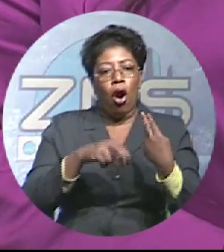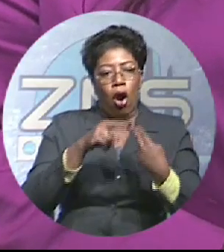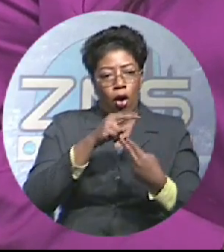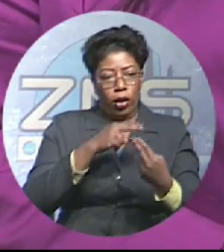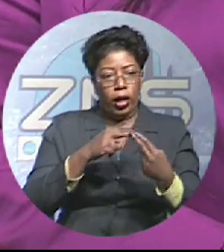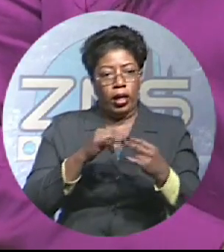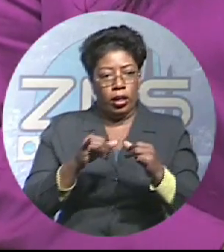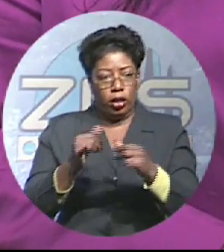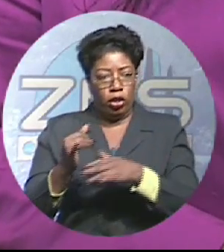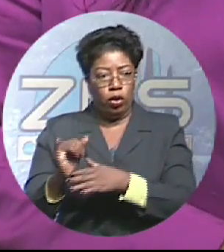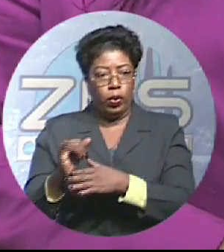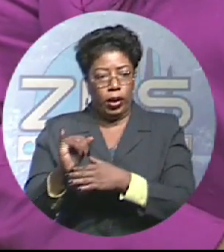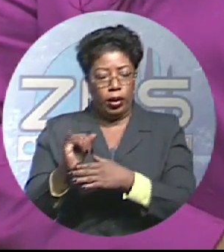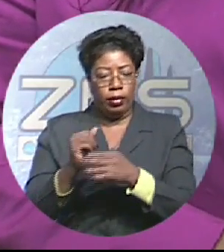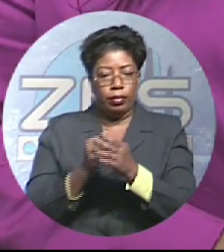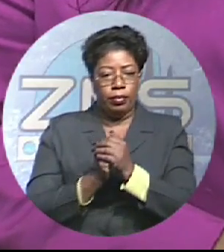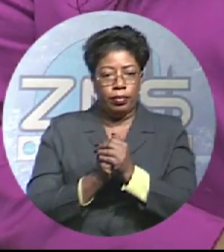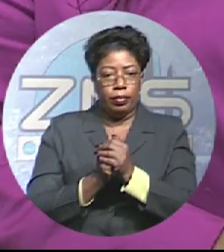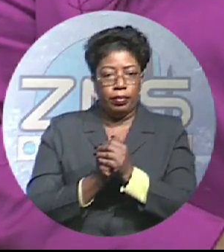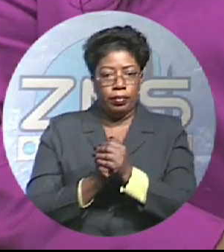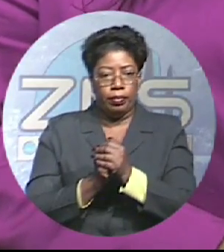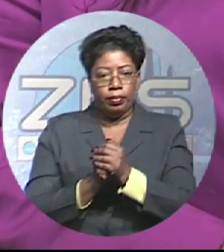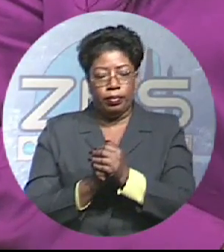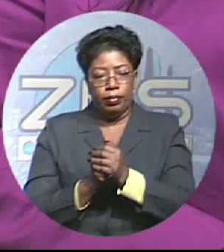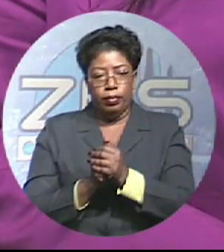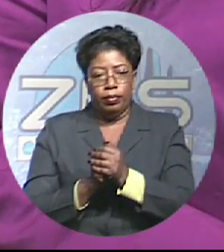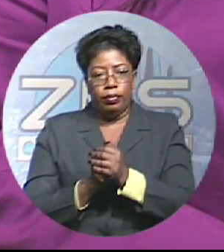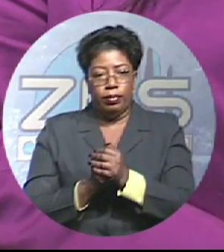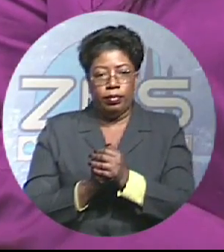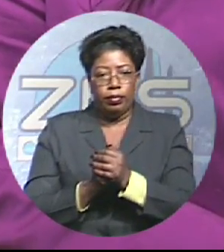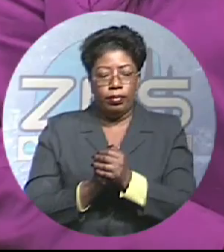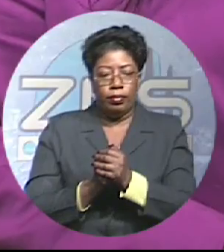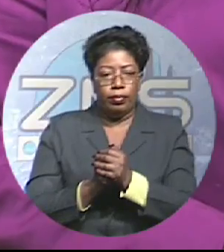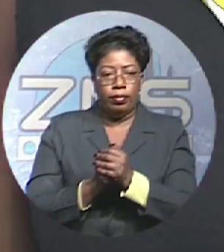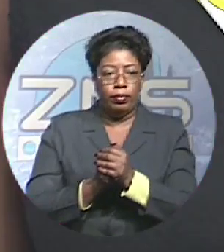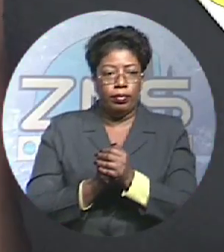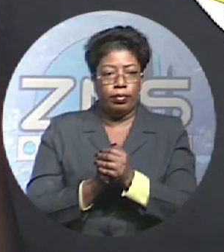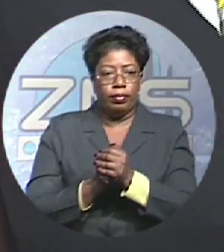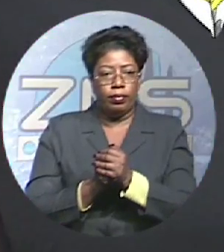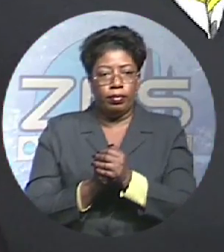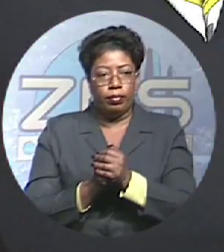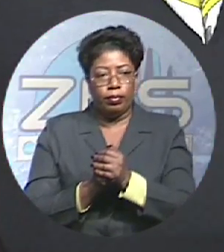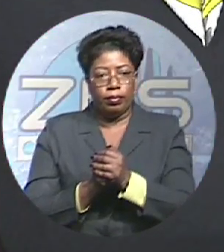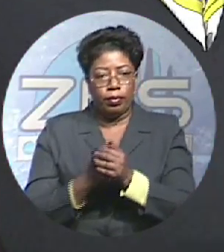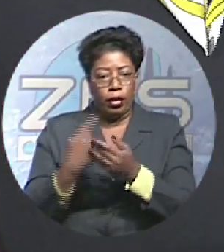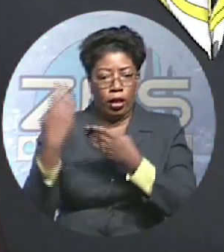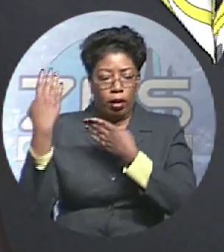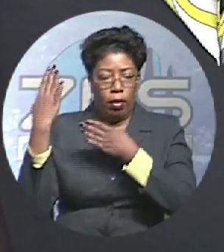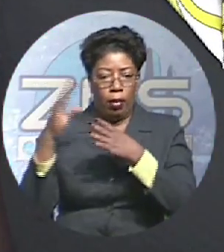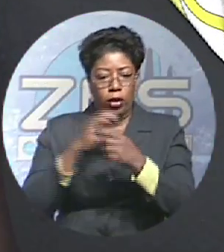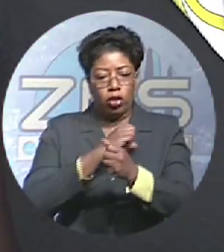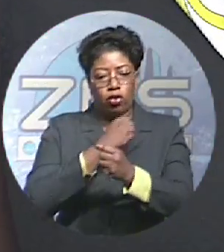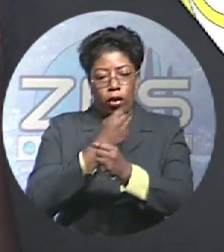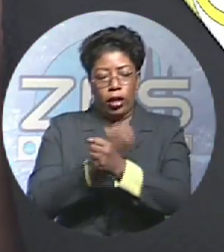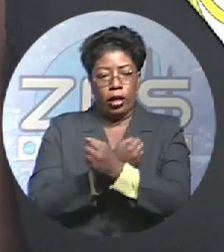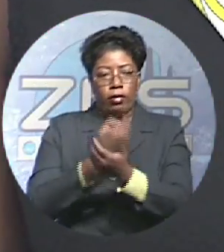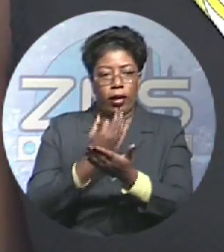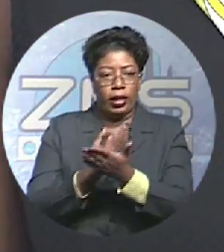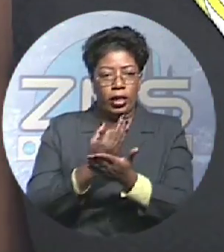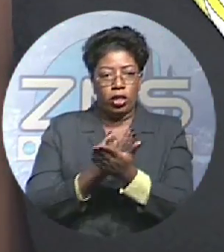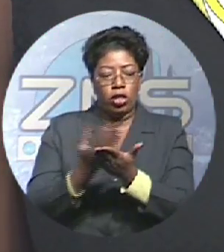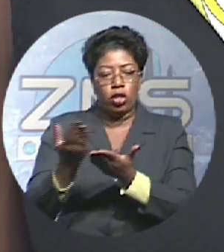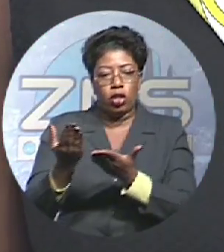are ongoing. Janina Ferguson, ZNS Network News. The Bahamas is strengthening the financial